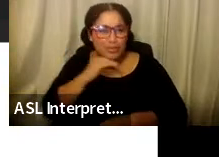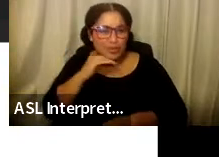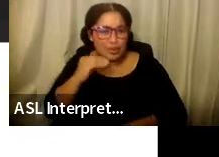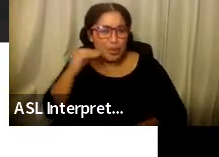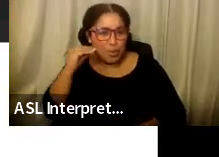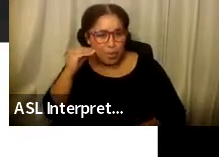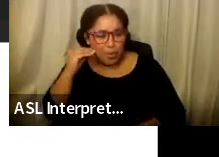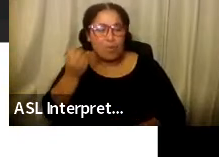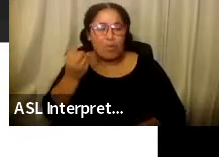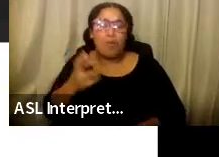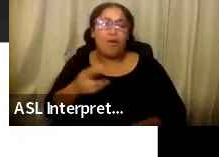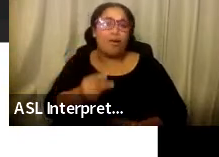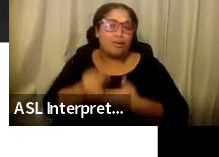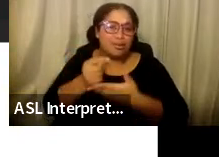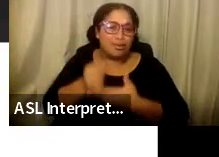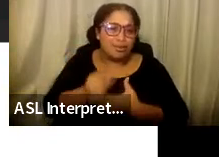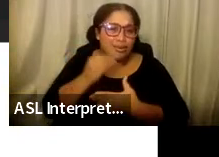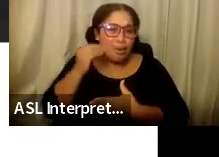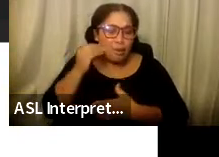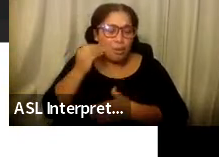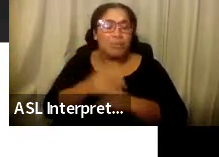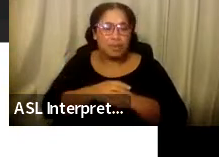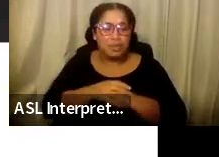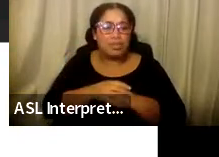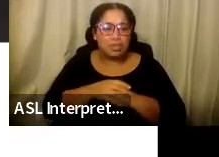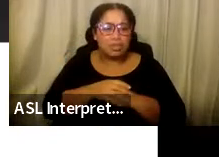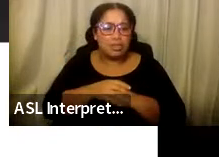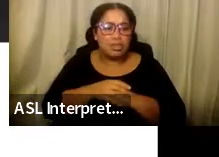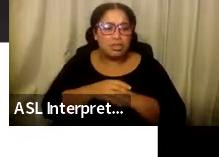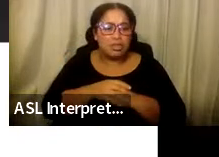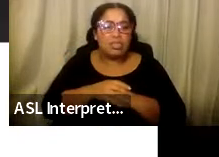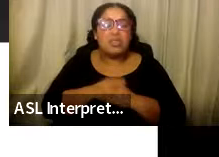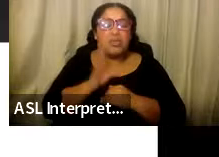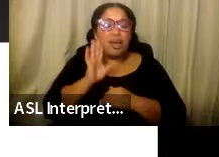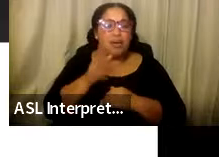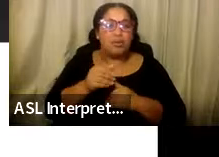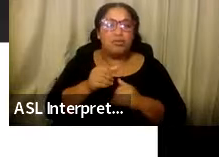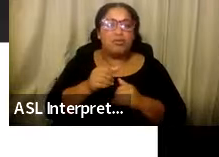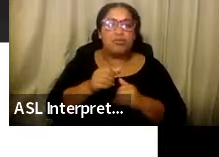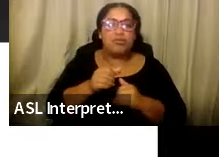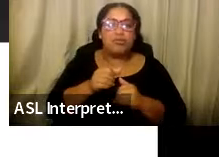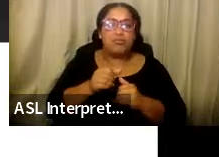like another 50 to 100 coming up this month and next month.